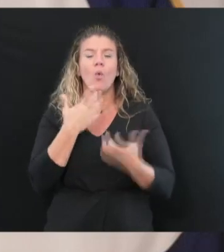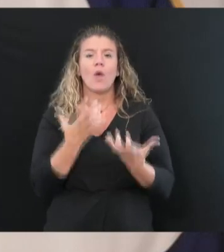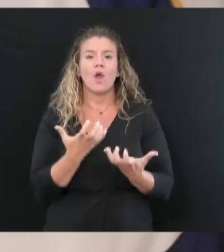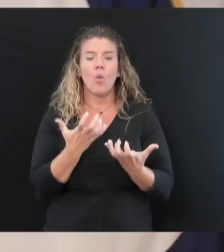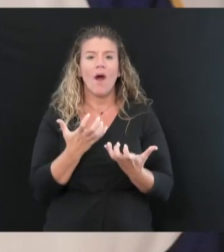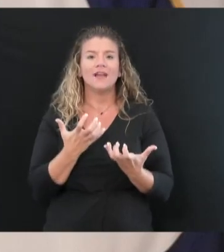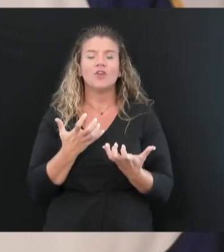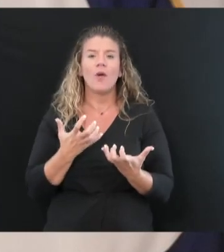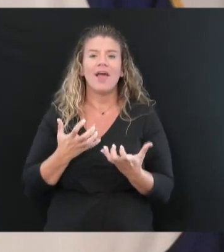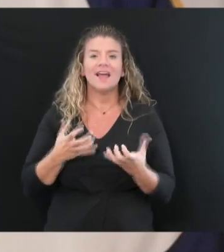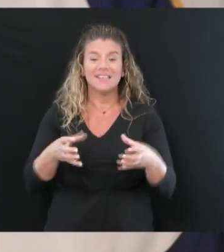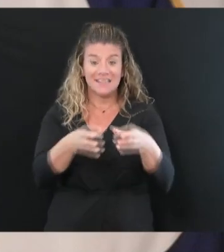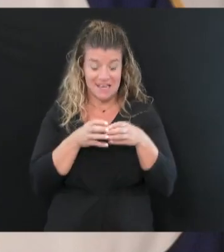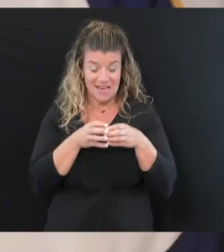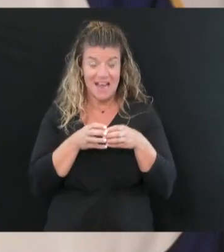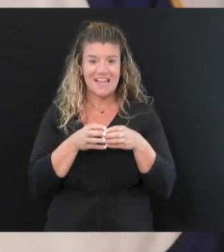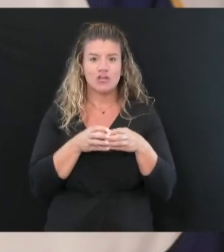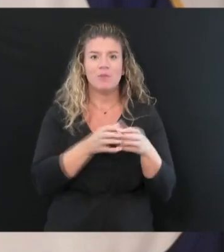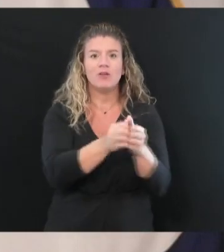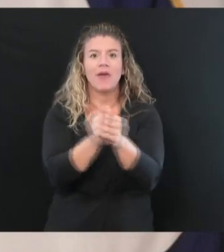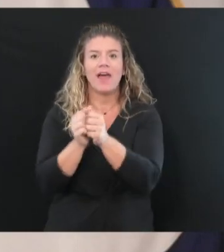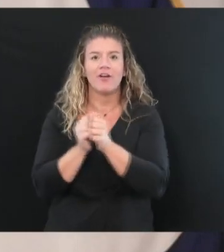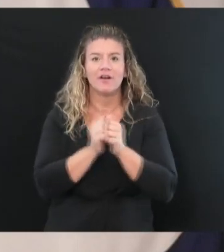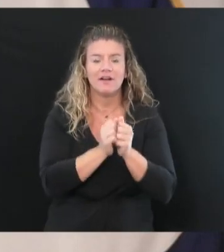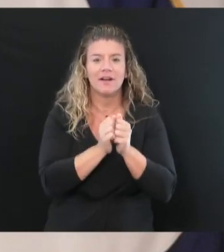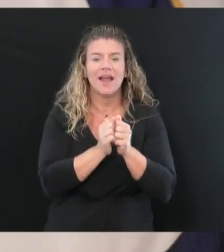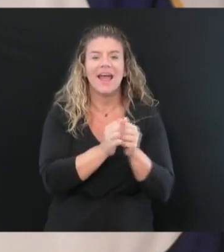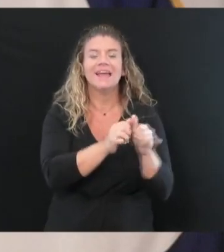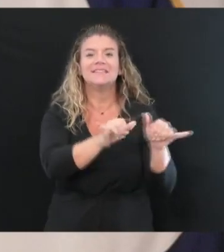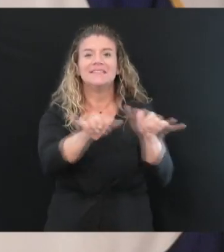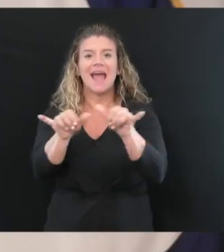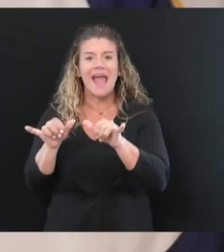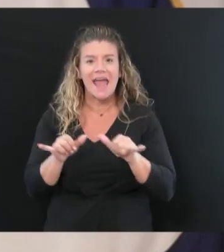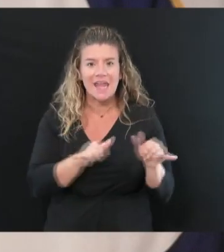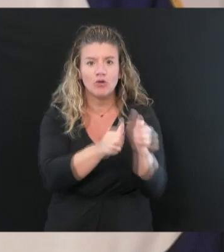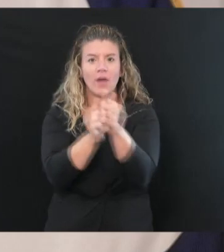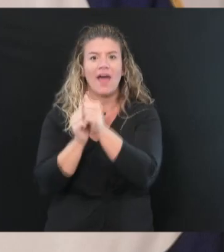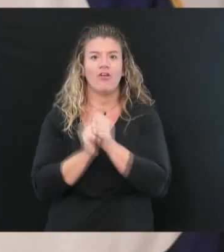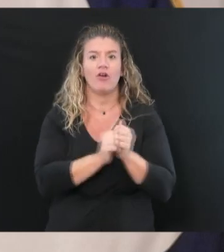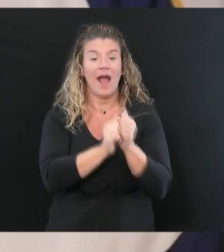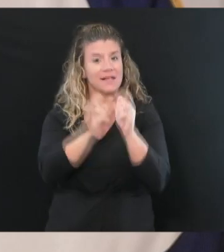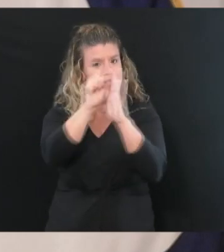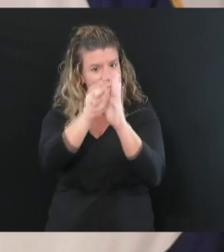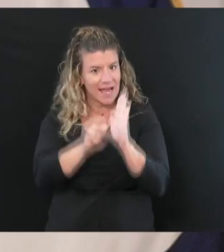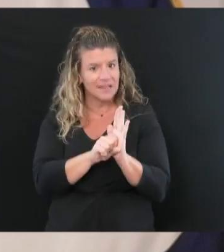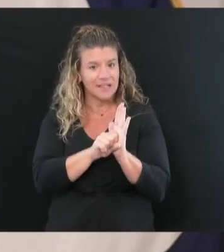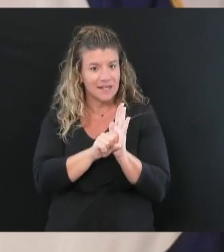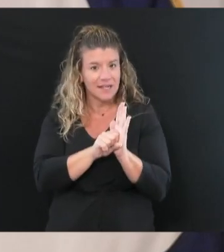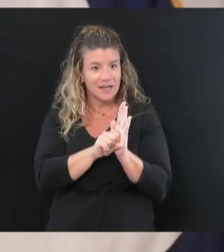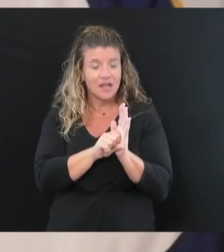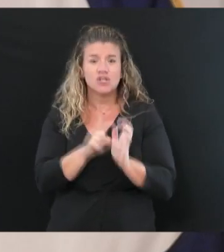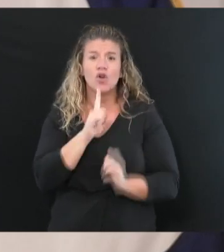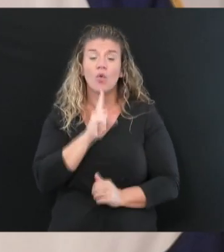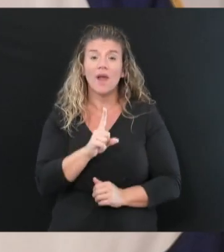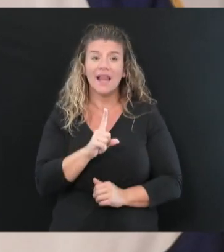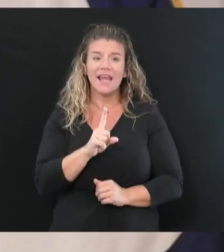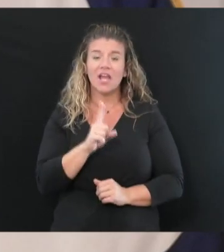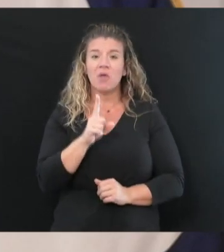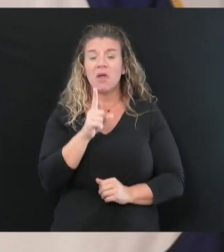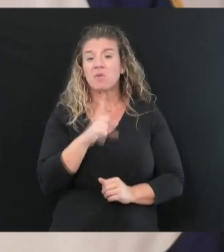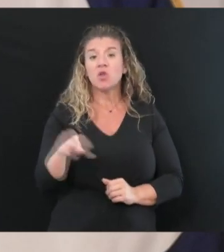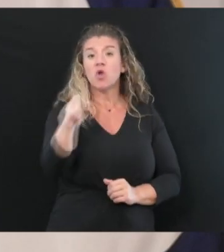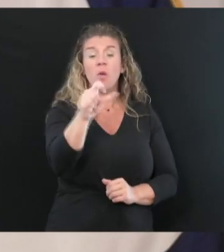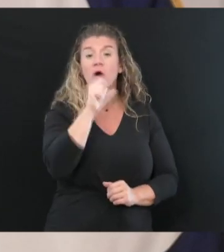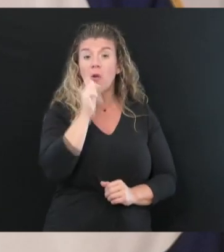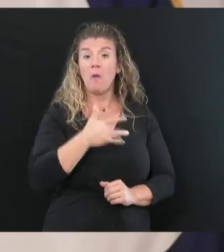all together stay together as West Virginians. And at the end of the day, you may not think that has been as important as it